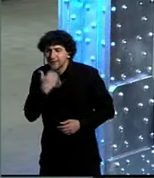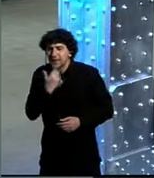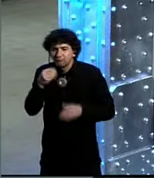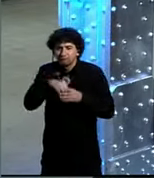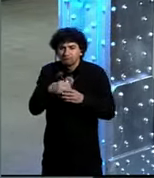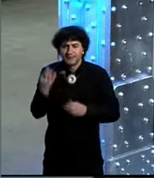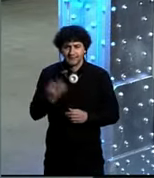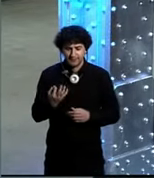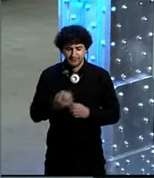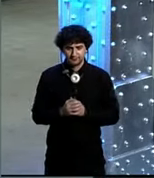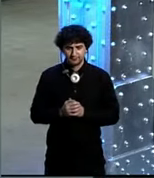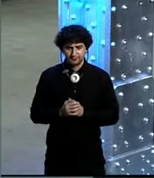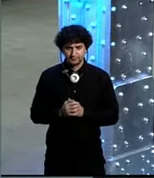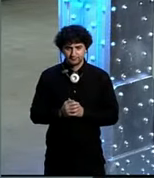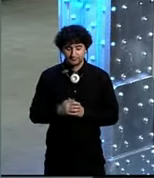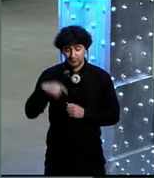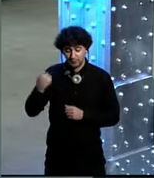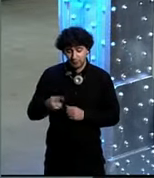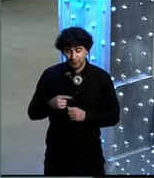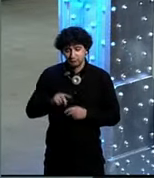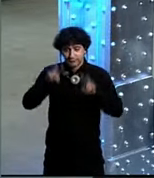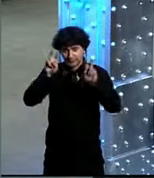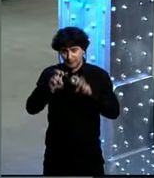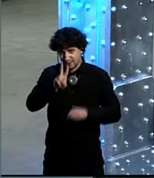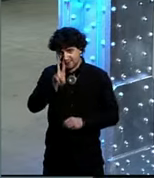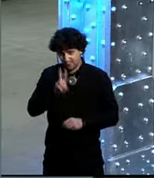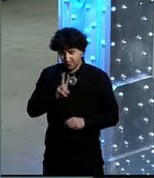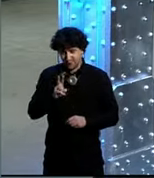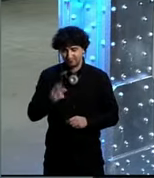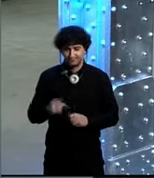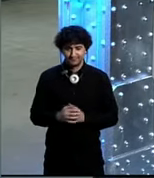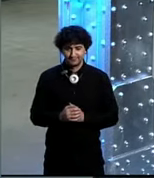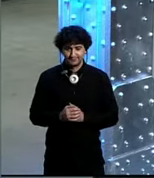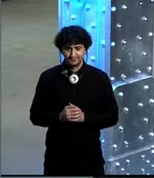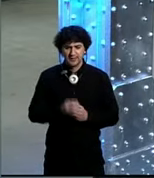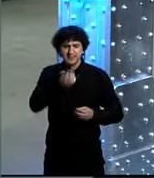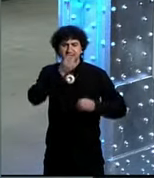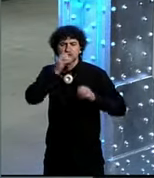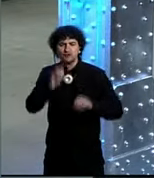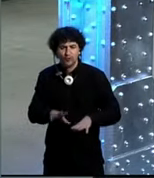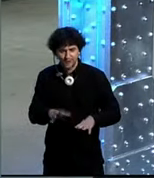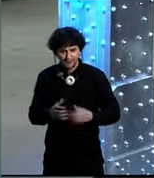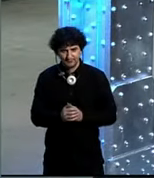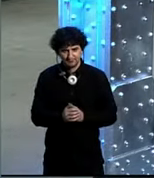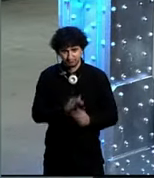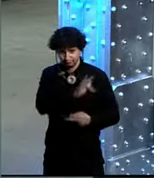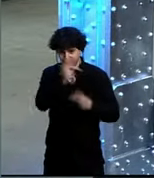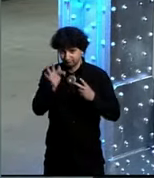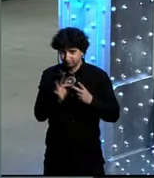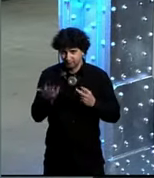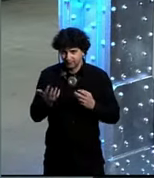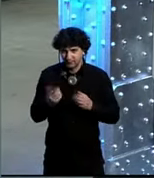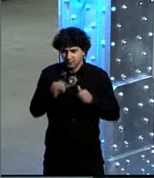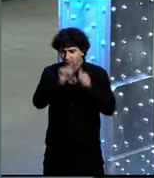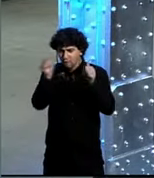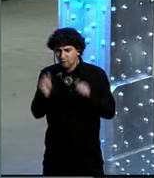my second topic of today, that of stories. Stories shaping the world we're living, and stories